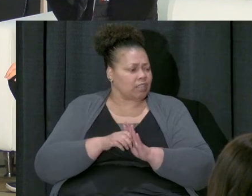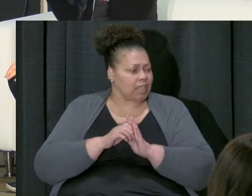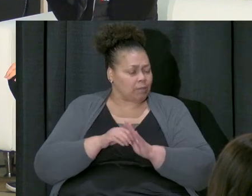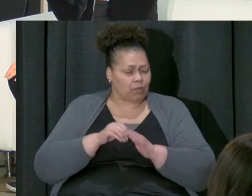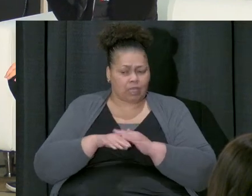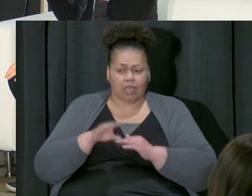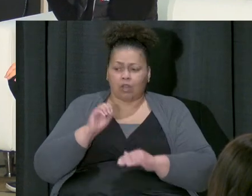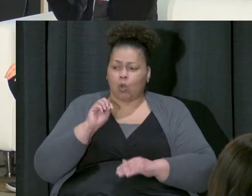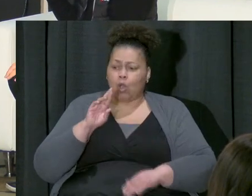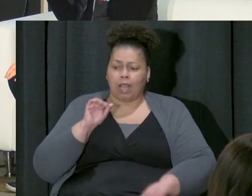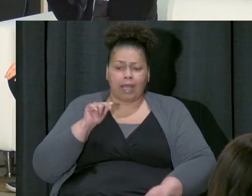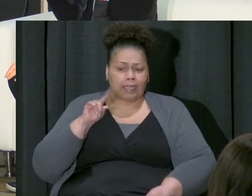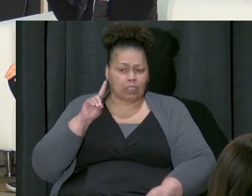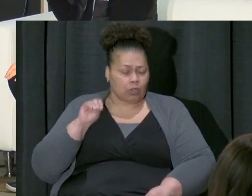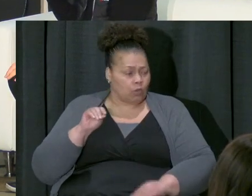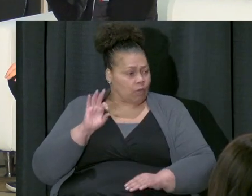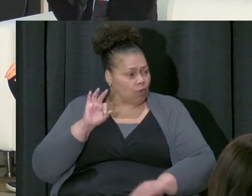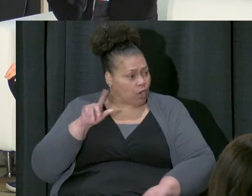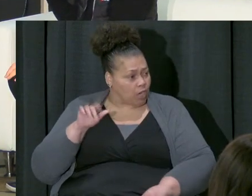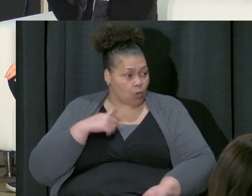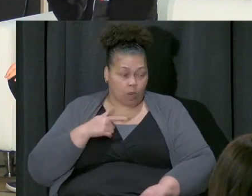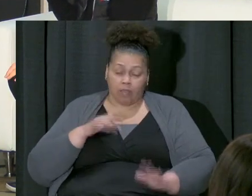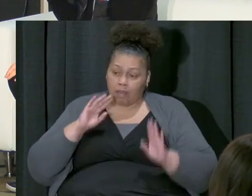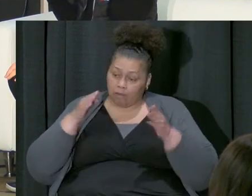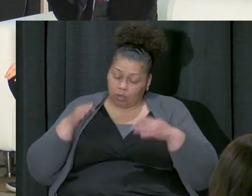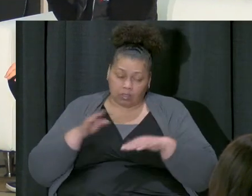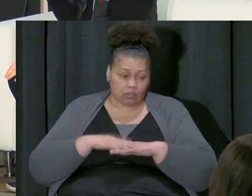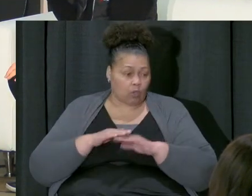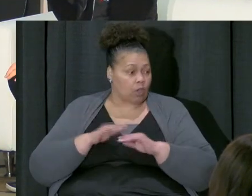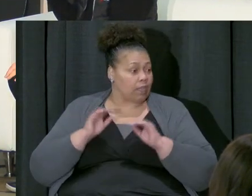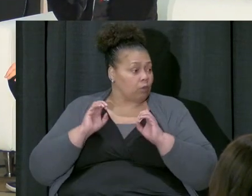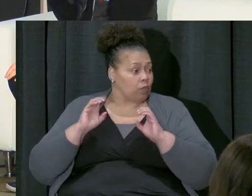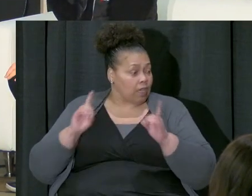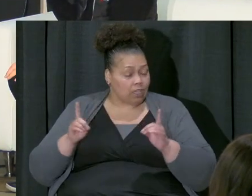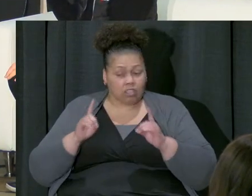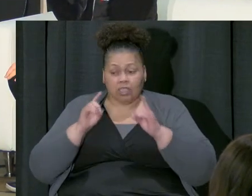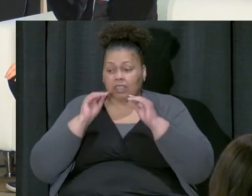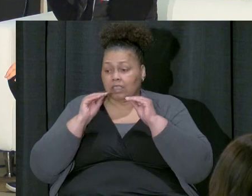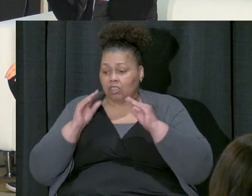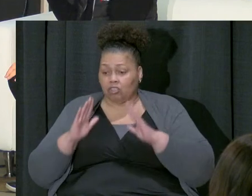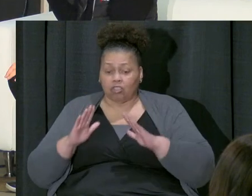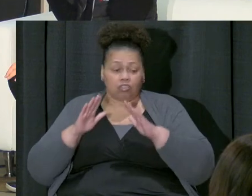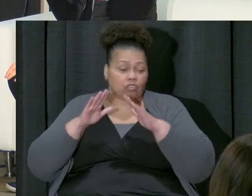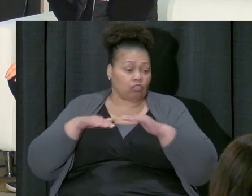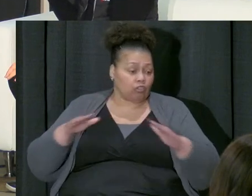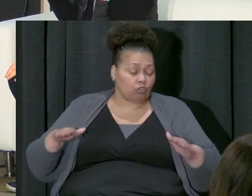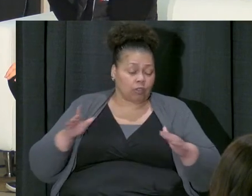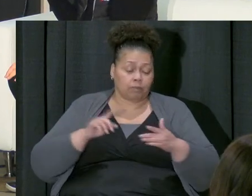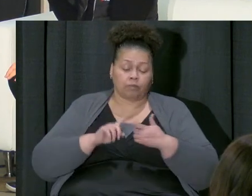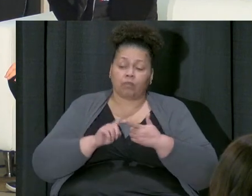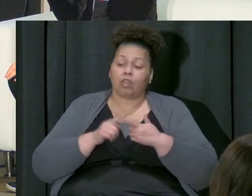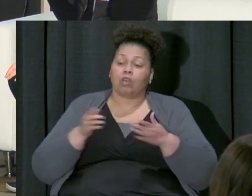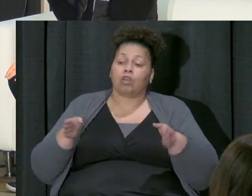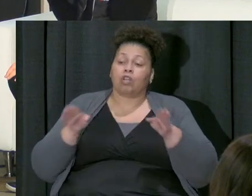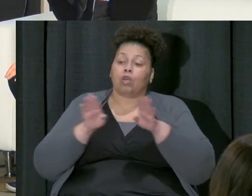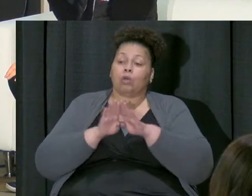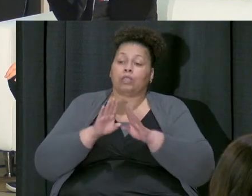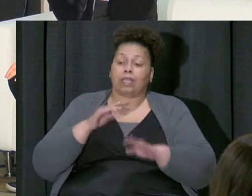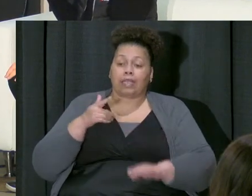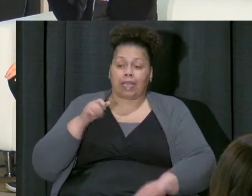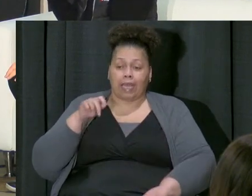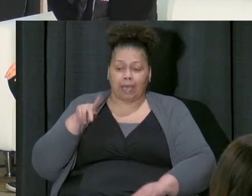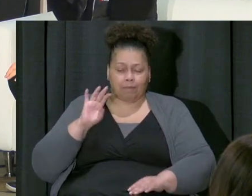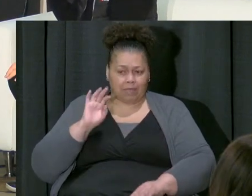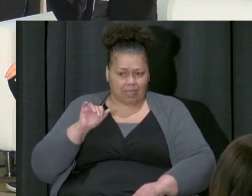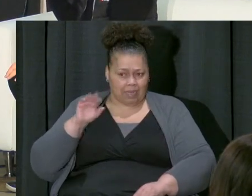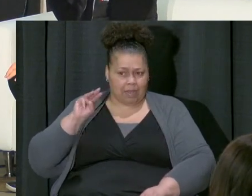education and children and teachers that are there that go there. Closing the Gap up in Minneapolis is another good conference. And of course,